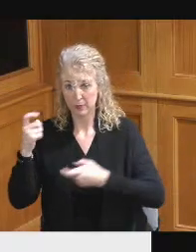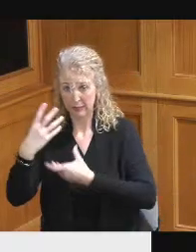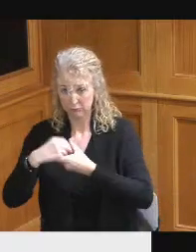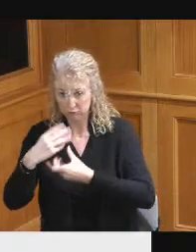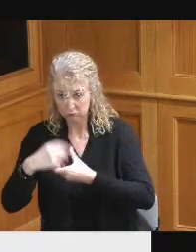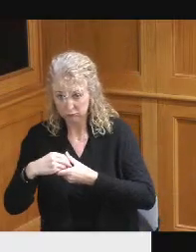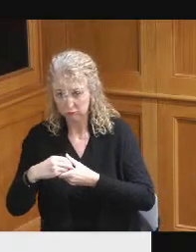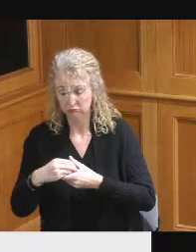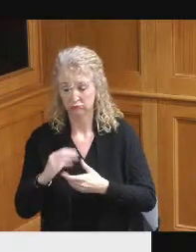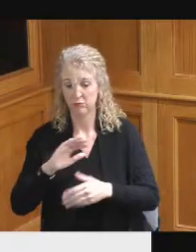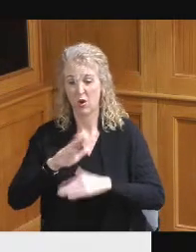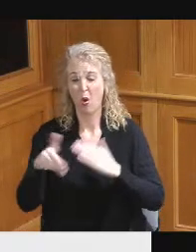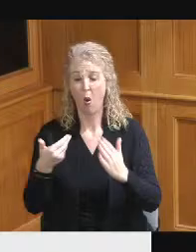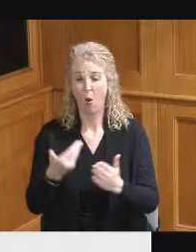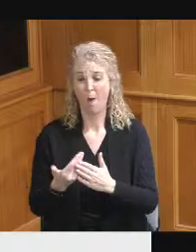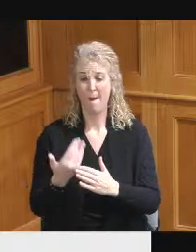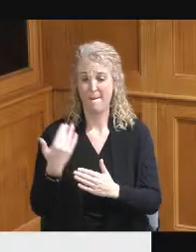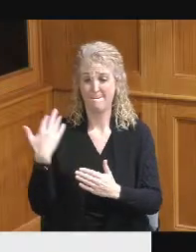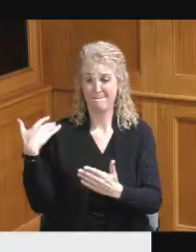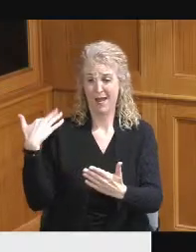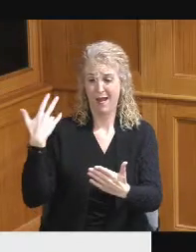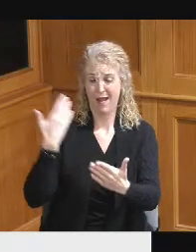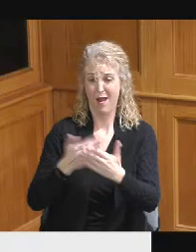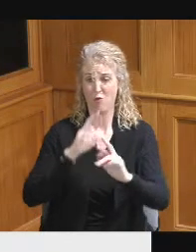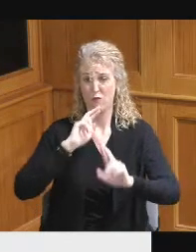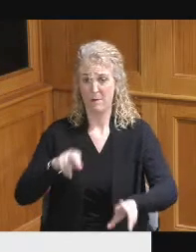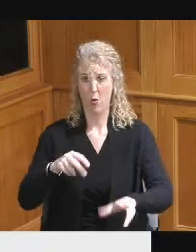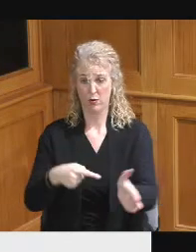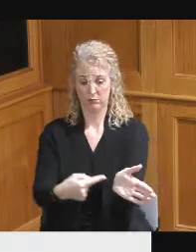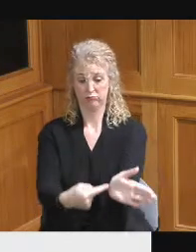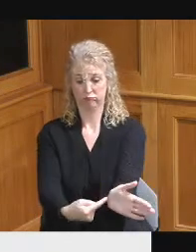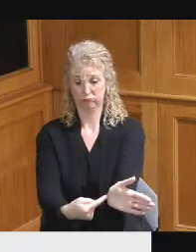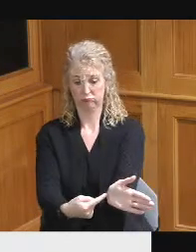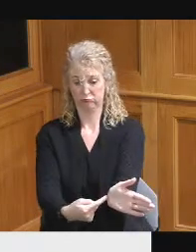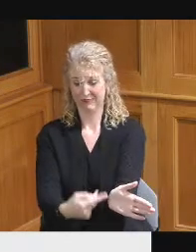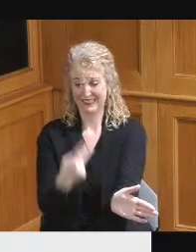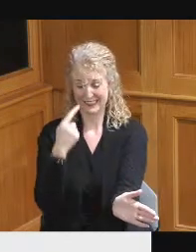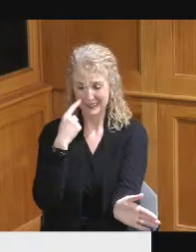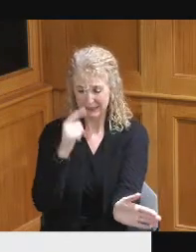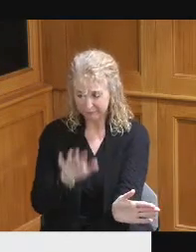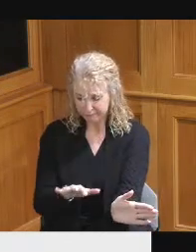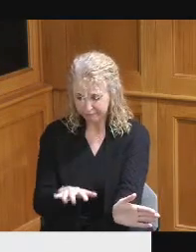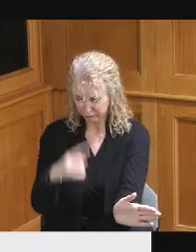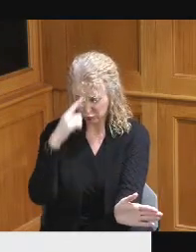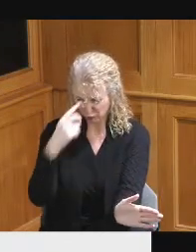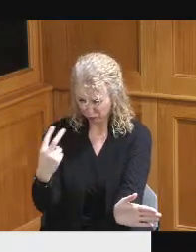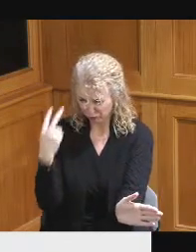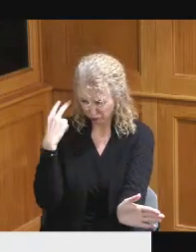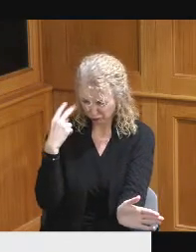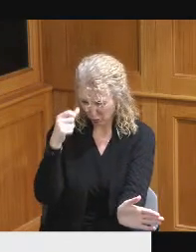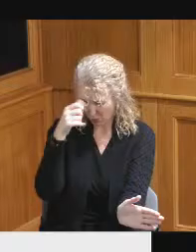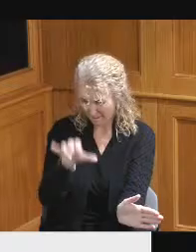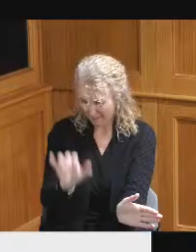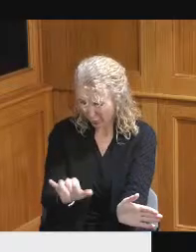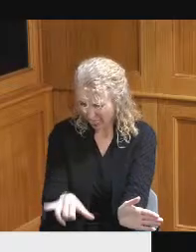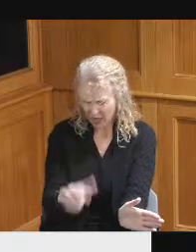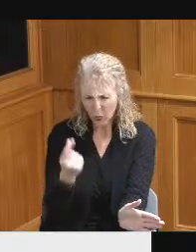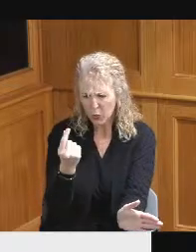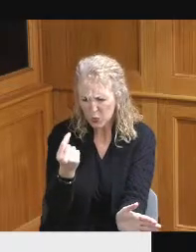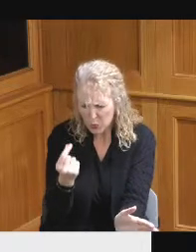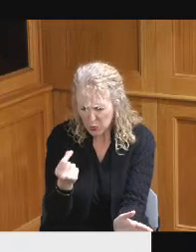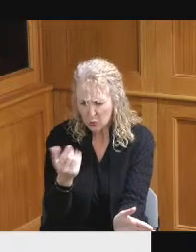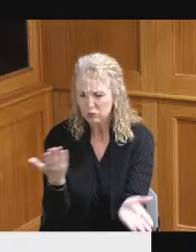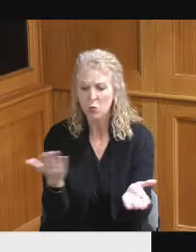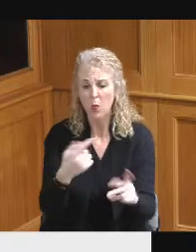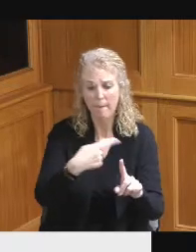the previous reports in front of them, asked them to think back to those days where they were using these reports and understand what went well and